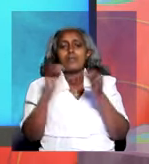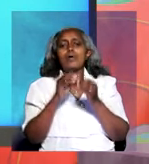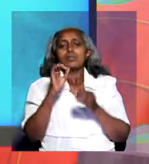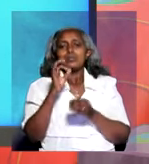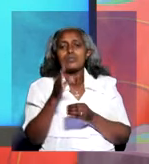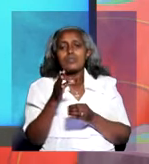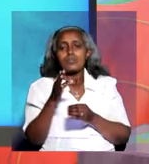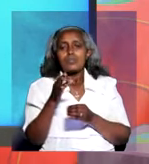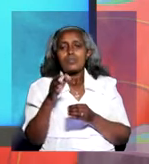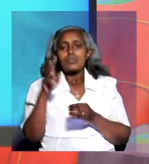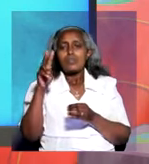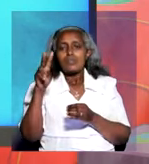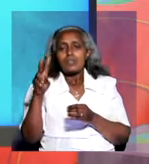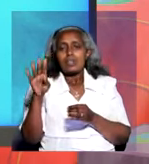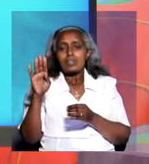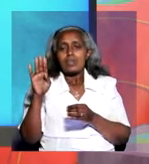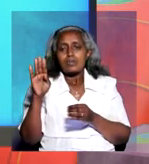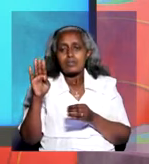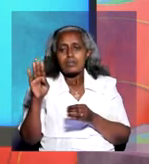of vector